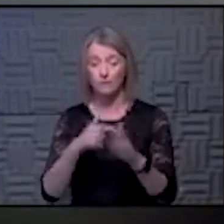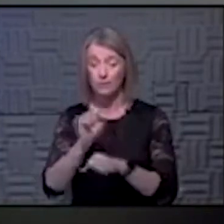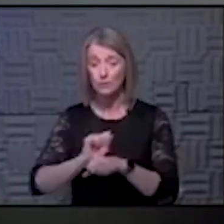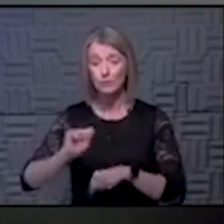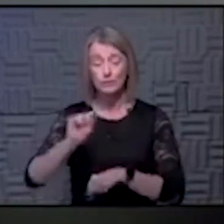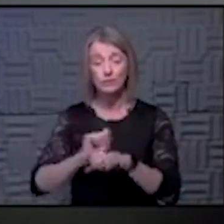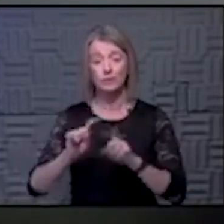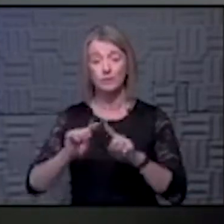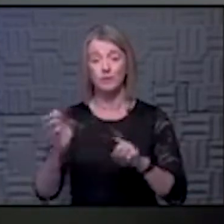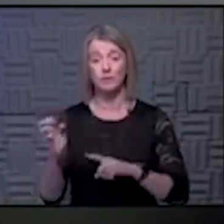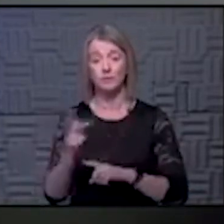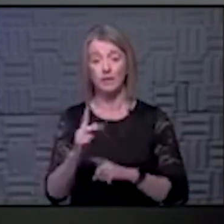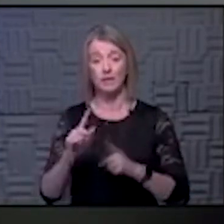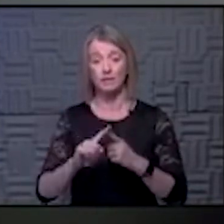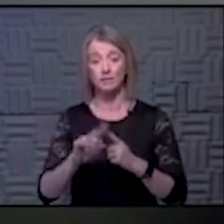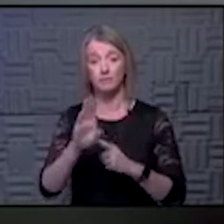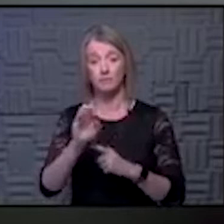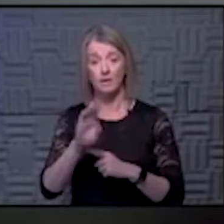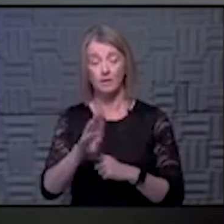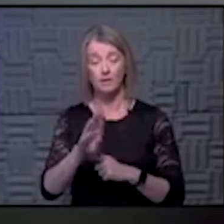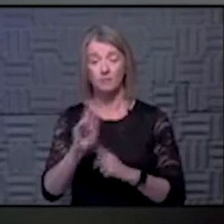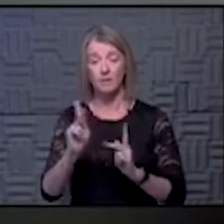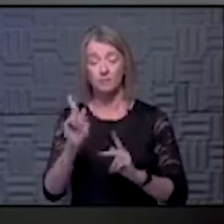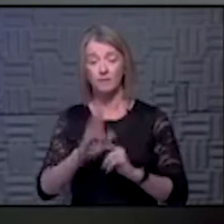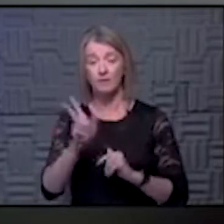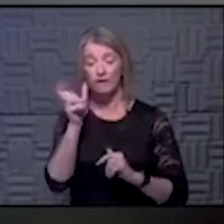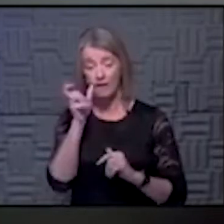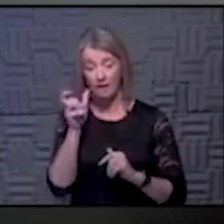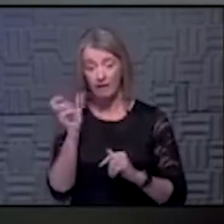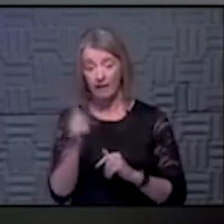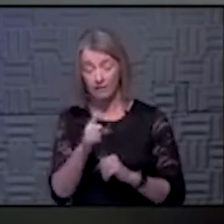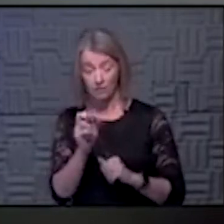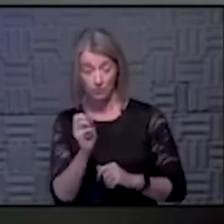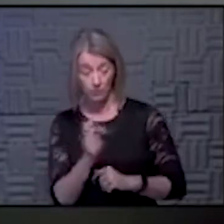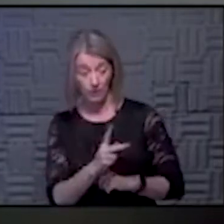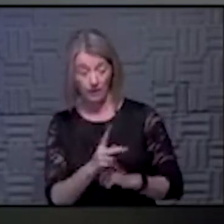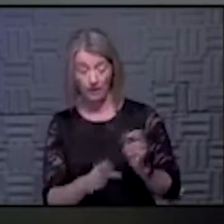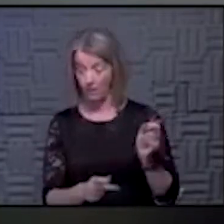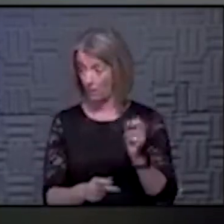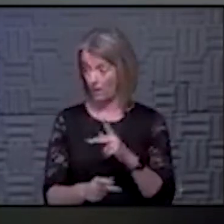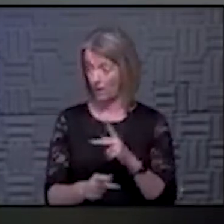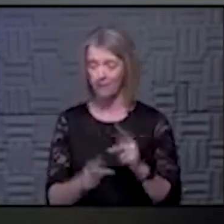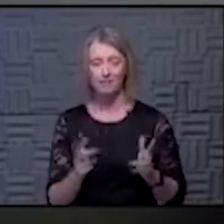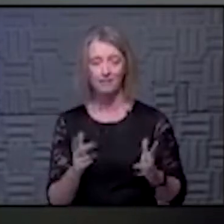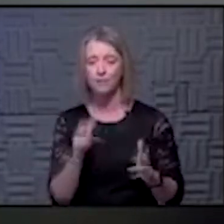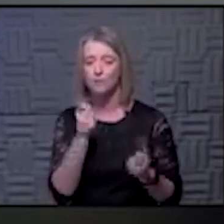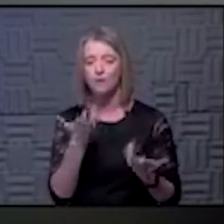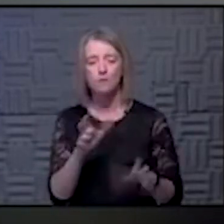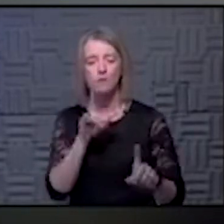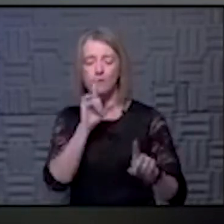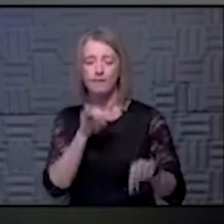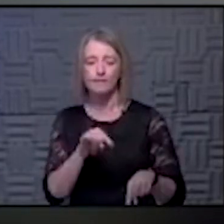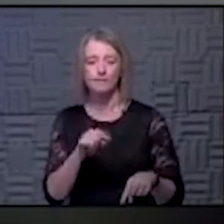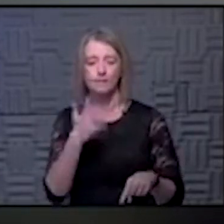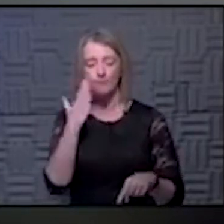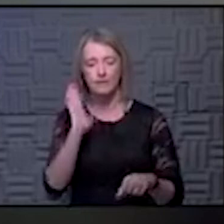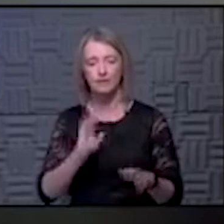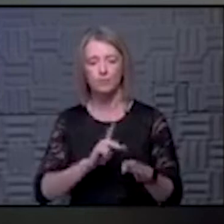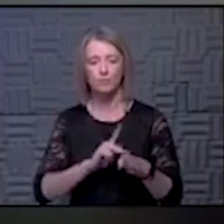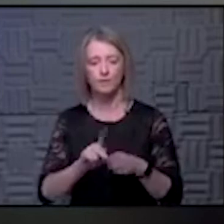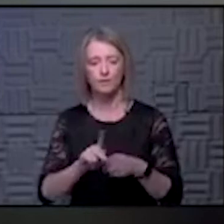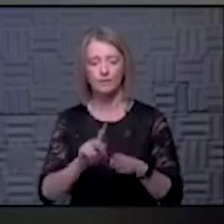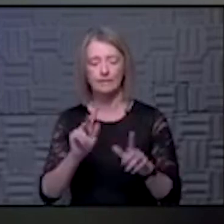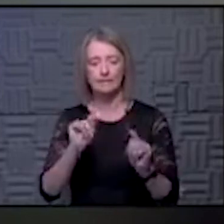But when we get back to the fob, nobody ever asks, "Are you okay?" And we don't really want to know the answer because our profession is a team